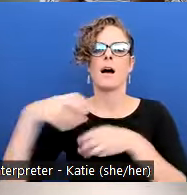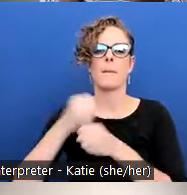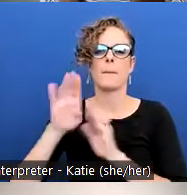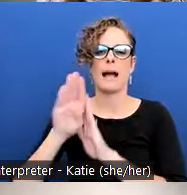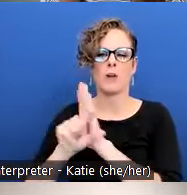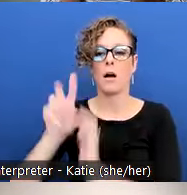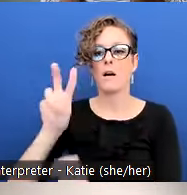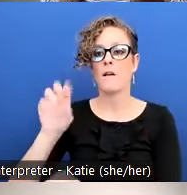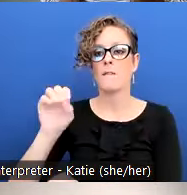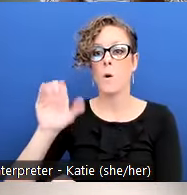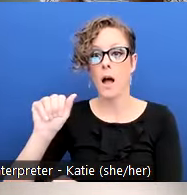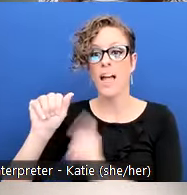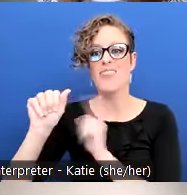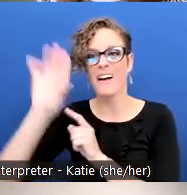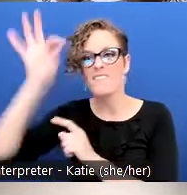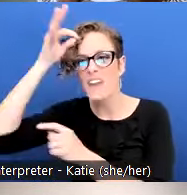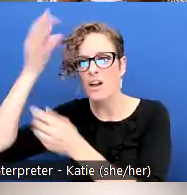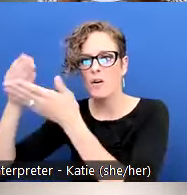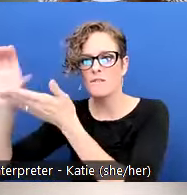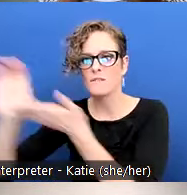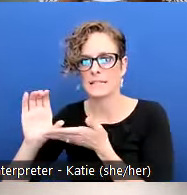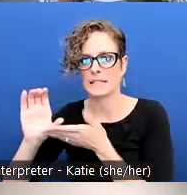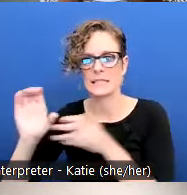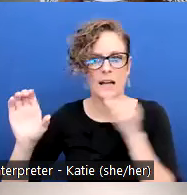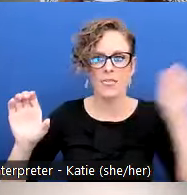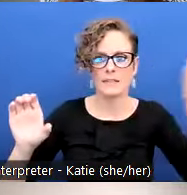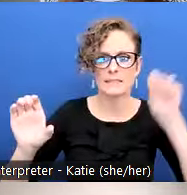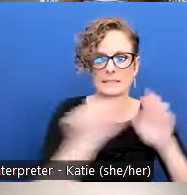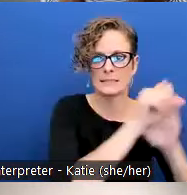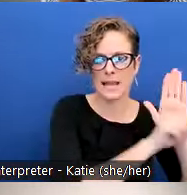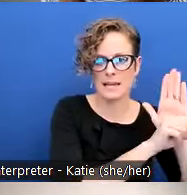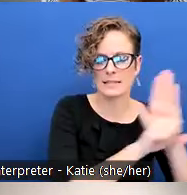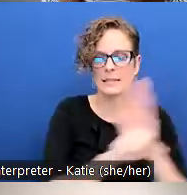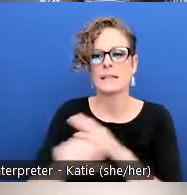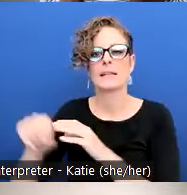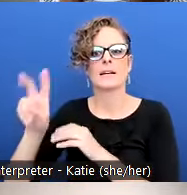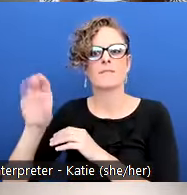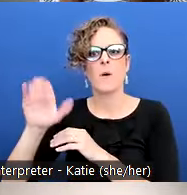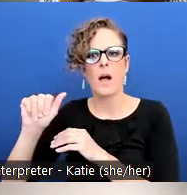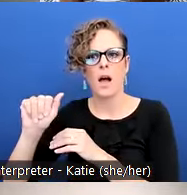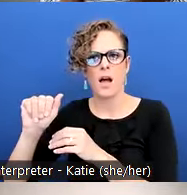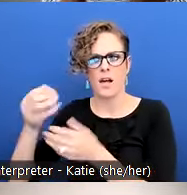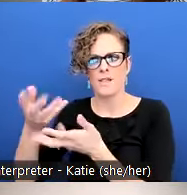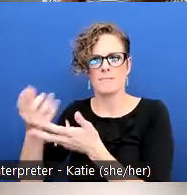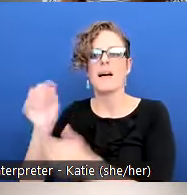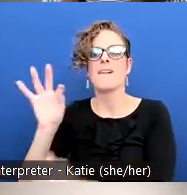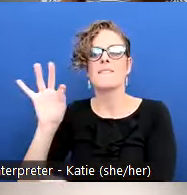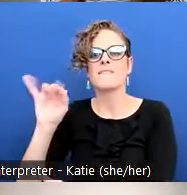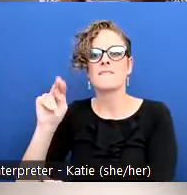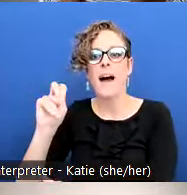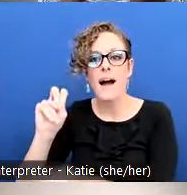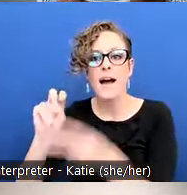is federal funding that comes to the states, and it's funded by fines and fees that are paid in federal criminal